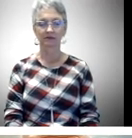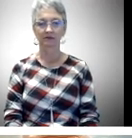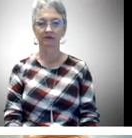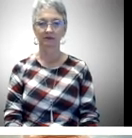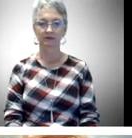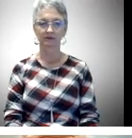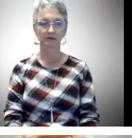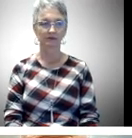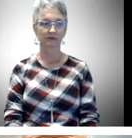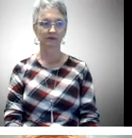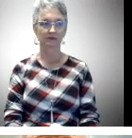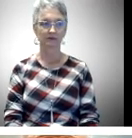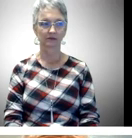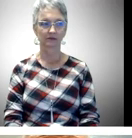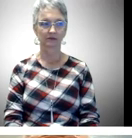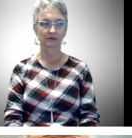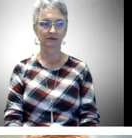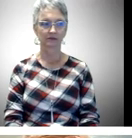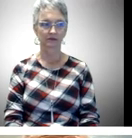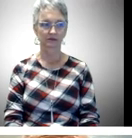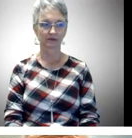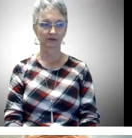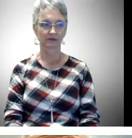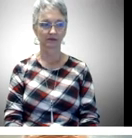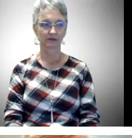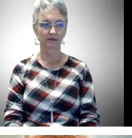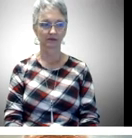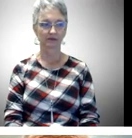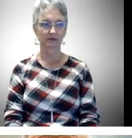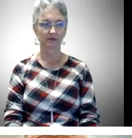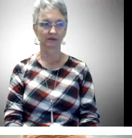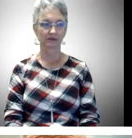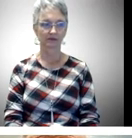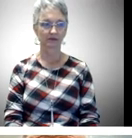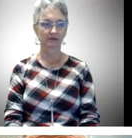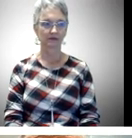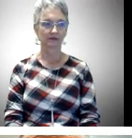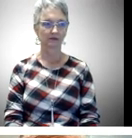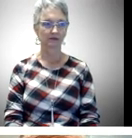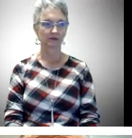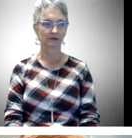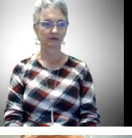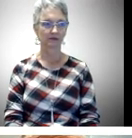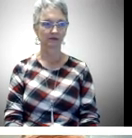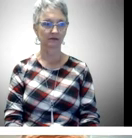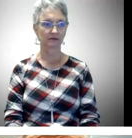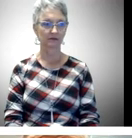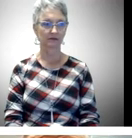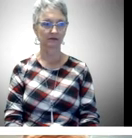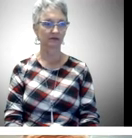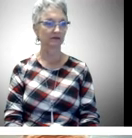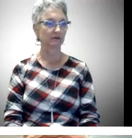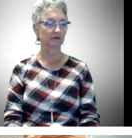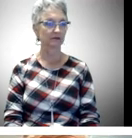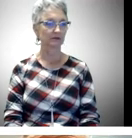protected health information under HIPAA, as well as education records under FERPA. And the supporter, once they